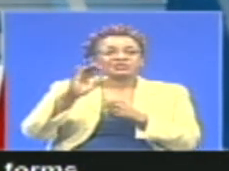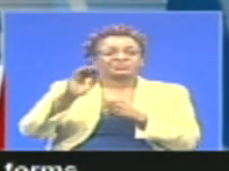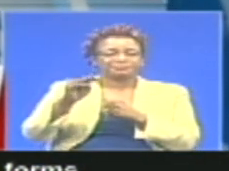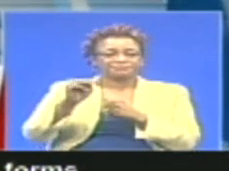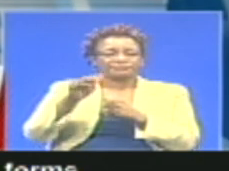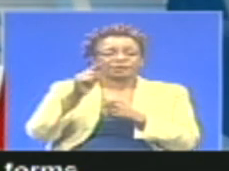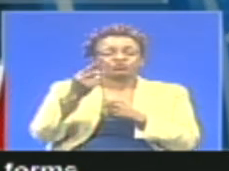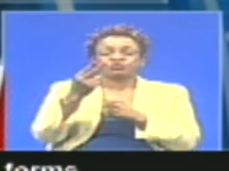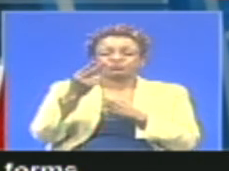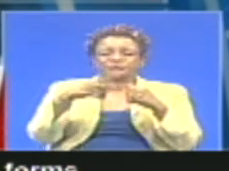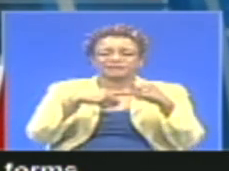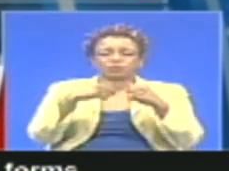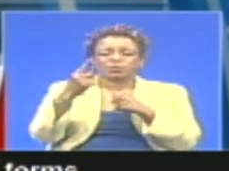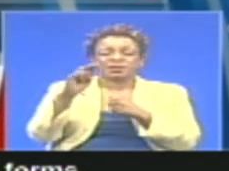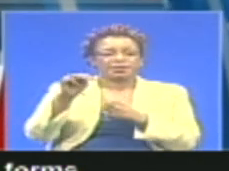KCM-261S, and